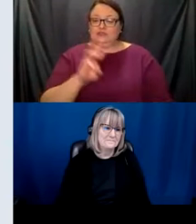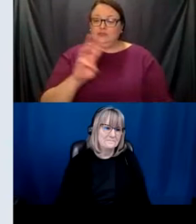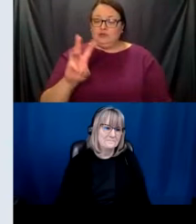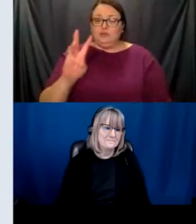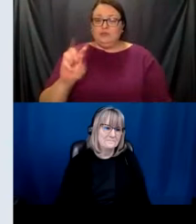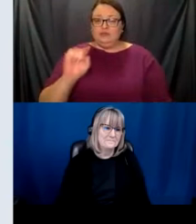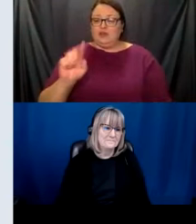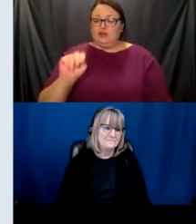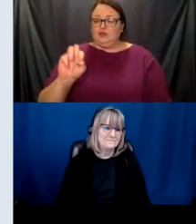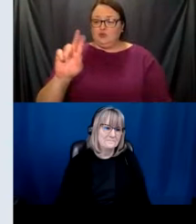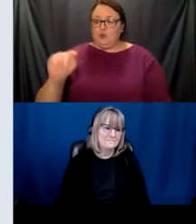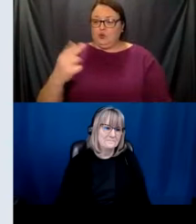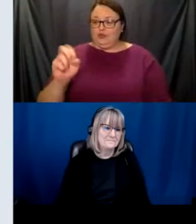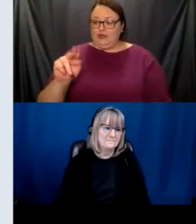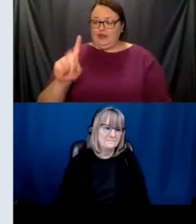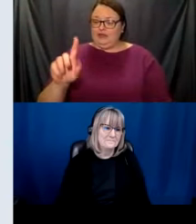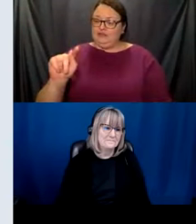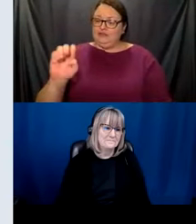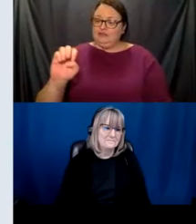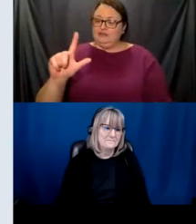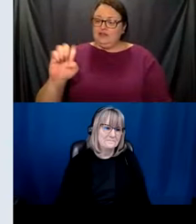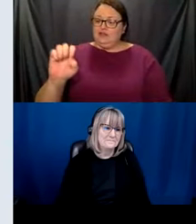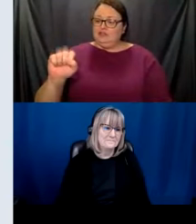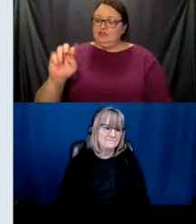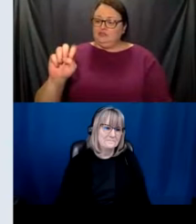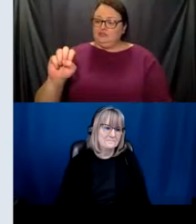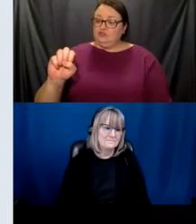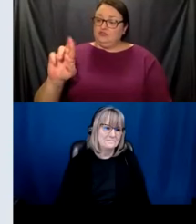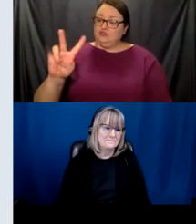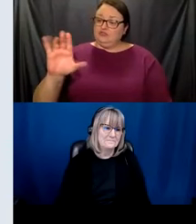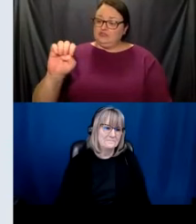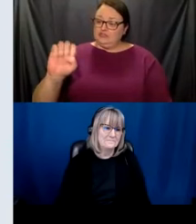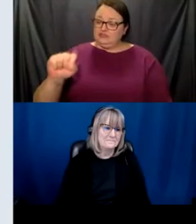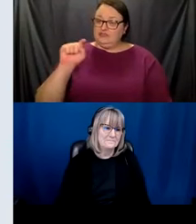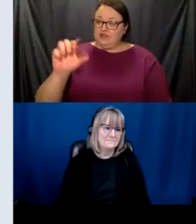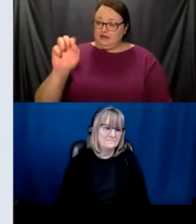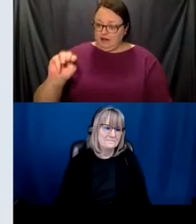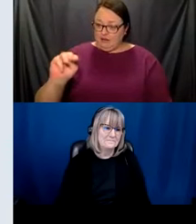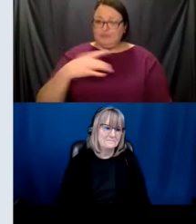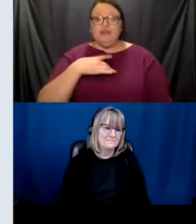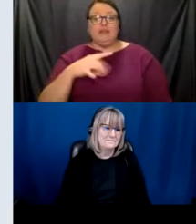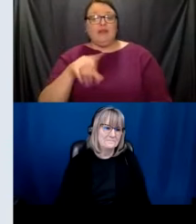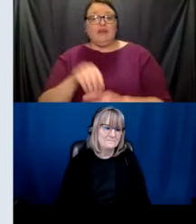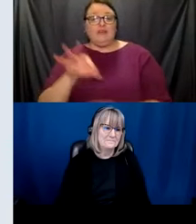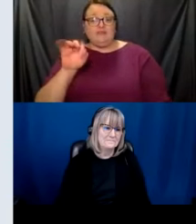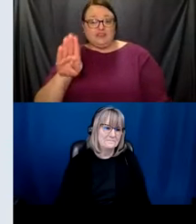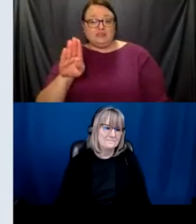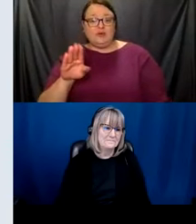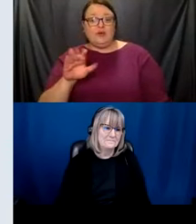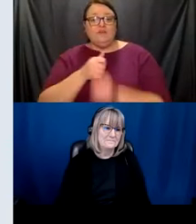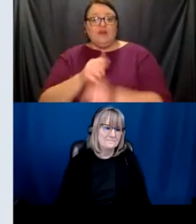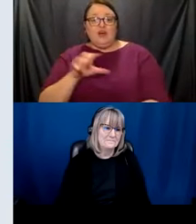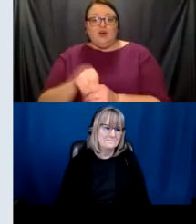Visite a nuestra página de www.northendteleservices.com, North End liking us on Facebook, para and aprender following más us on LinkedIn. sobre nuestra